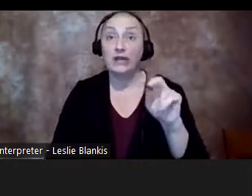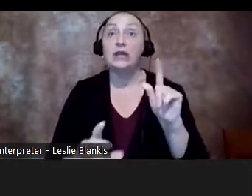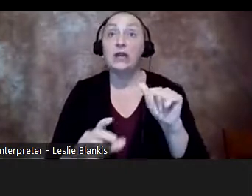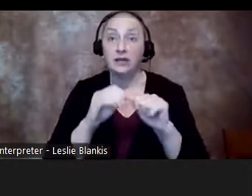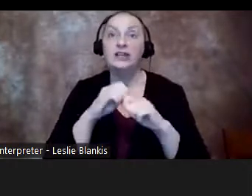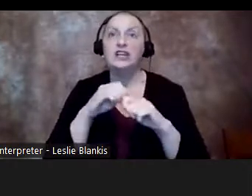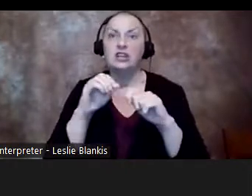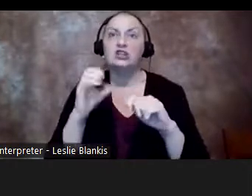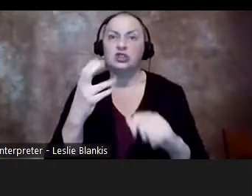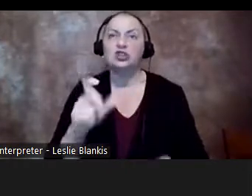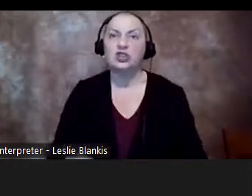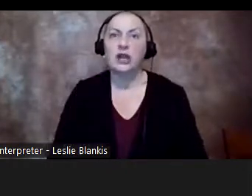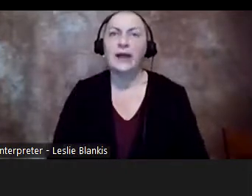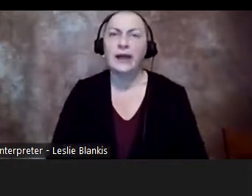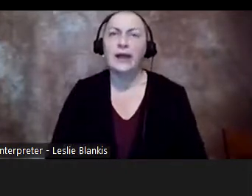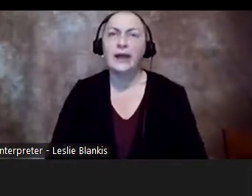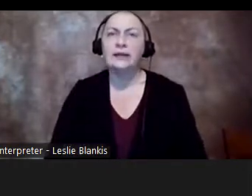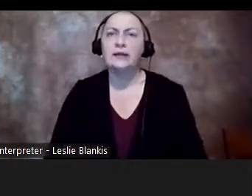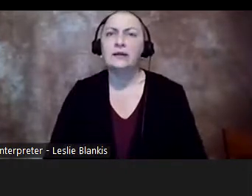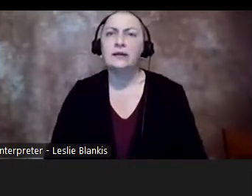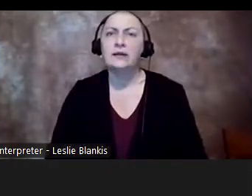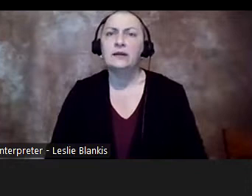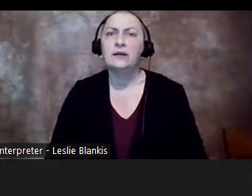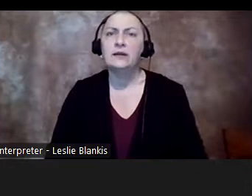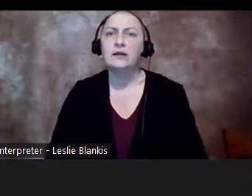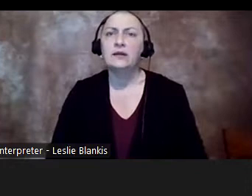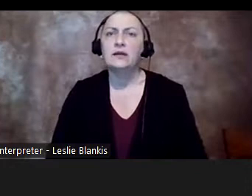And then we will open this up.